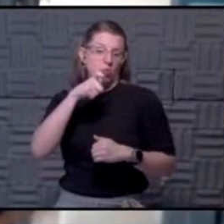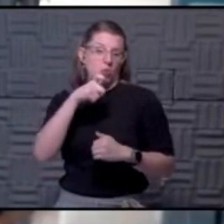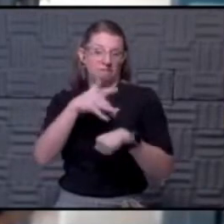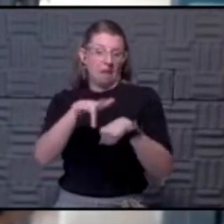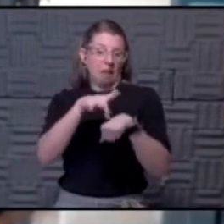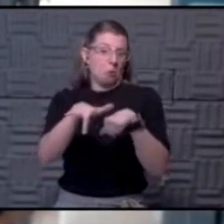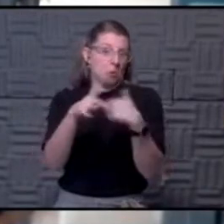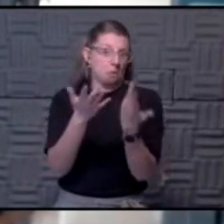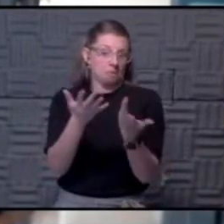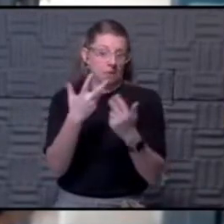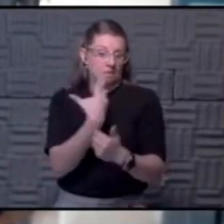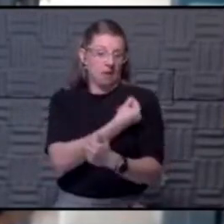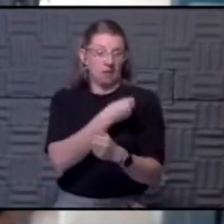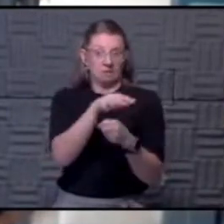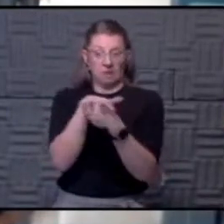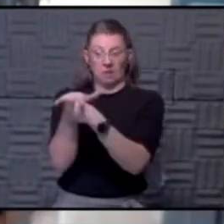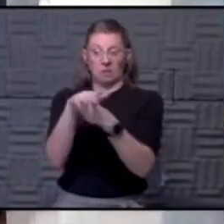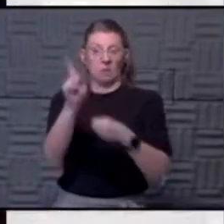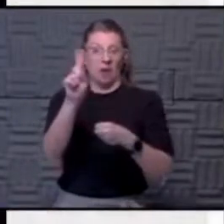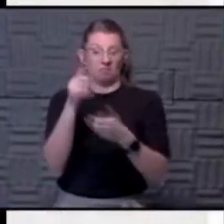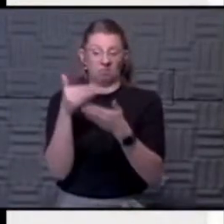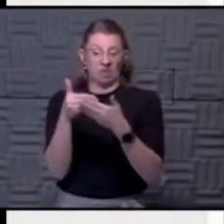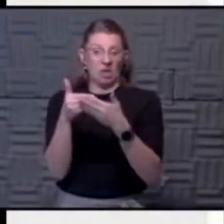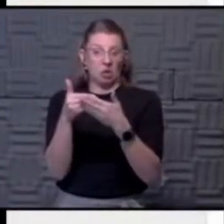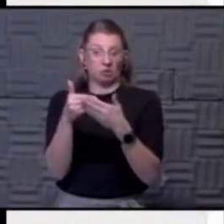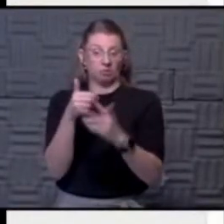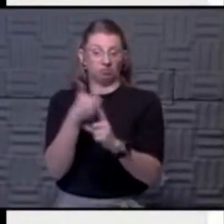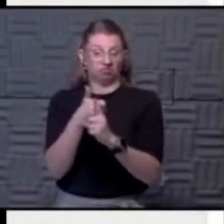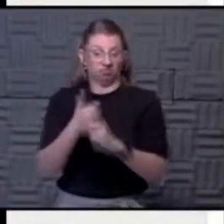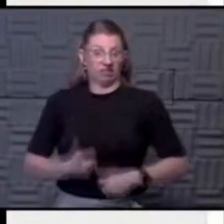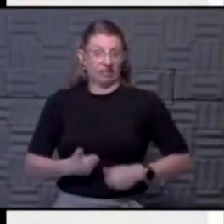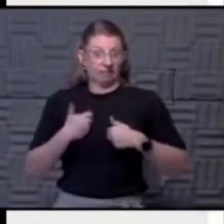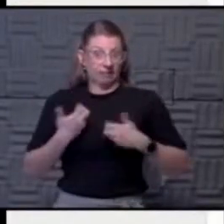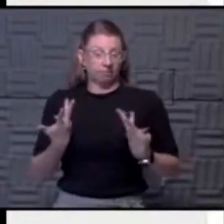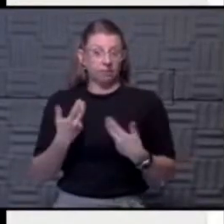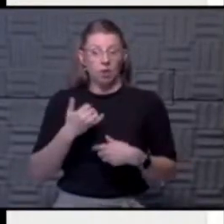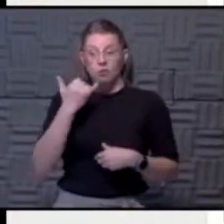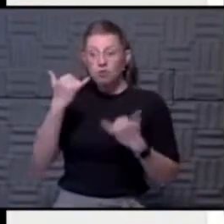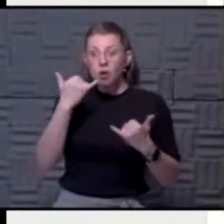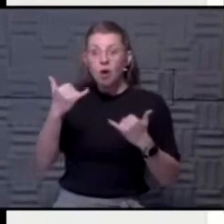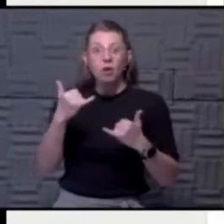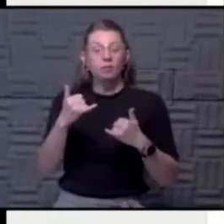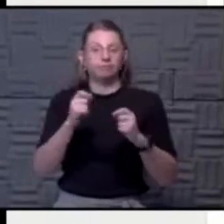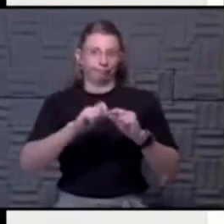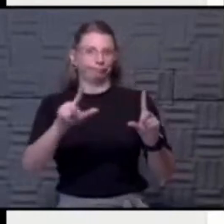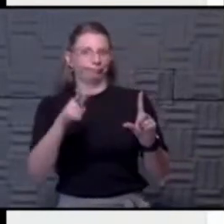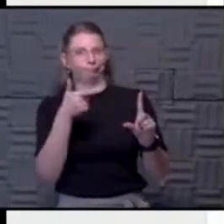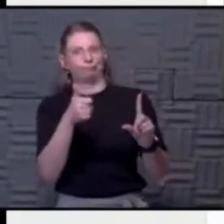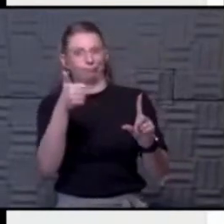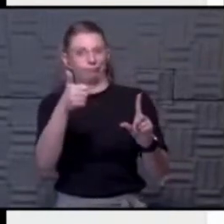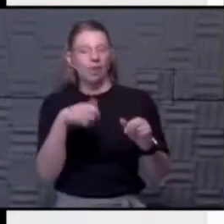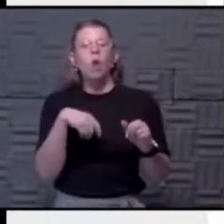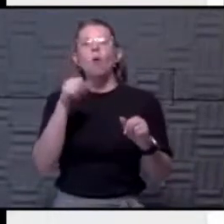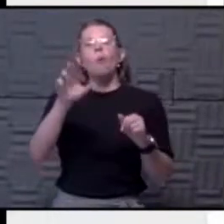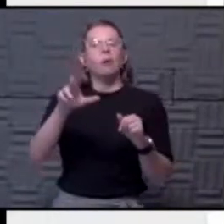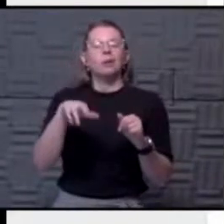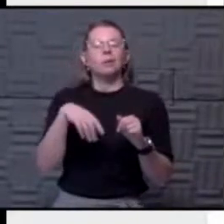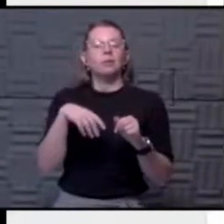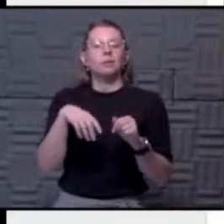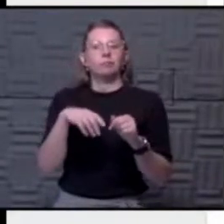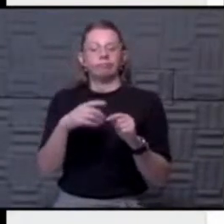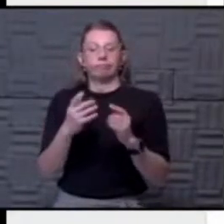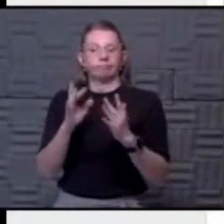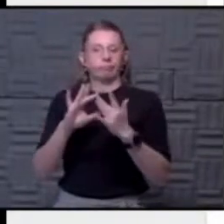vaccine and who are the vaccinating sites in your area. And then just call them up, or there you go. Call them up or go